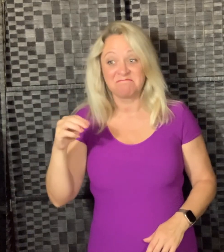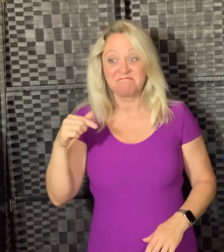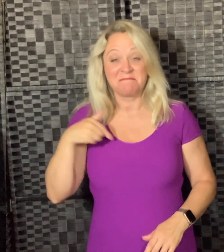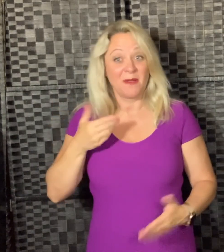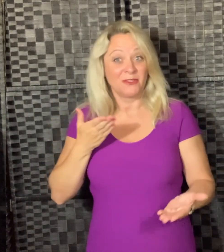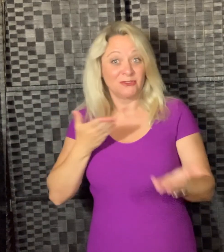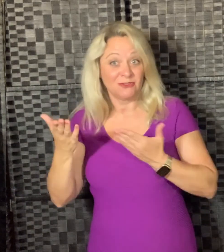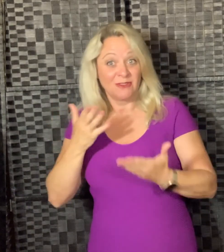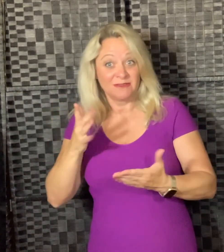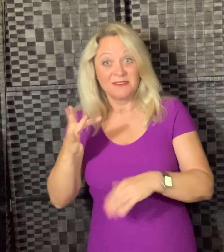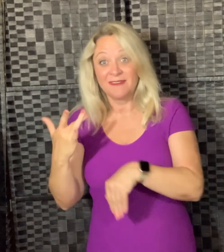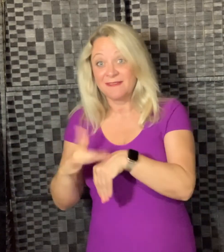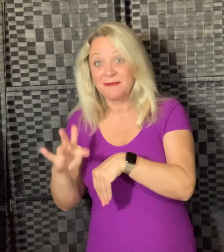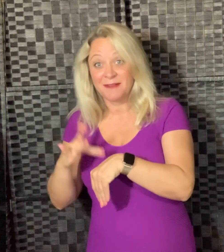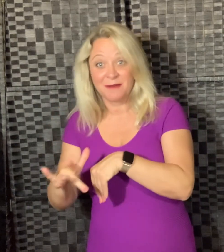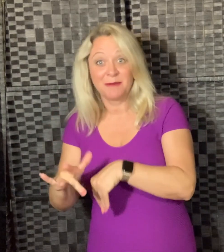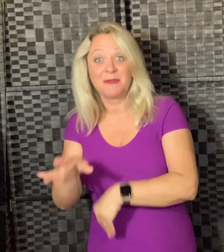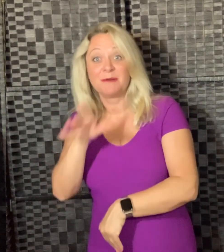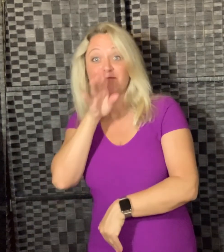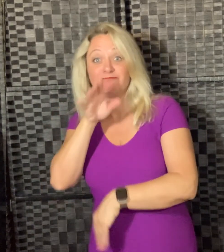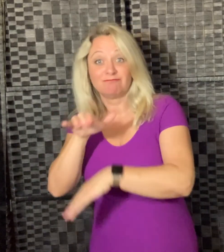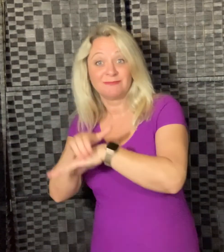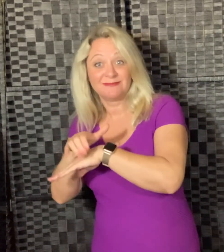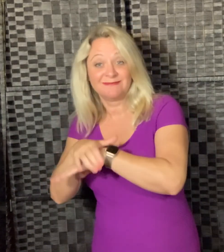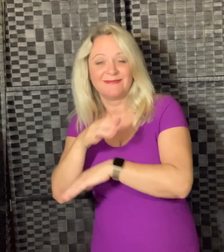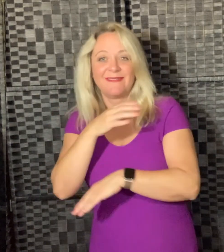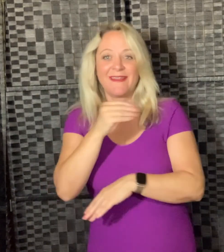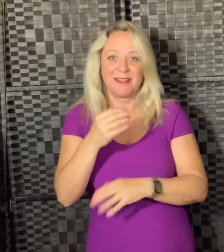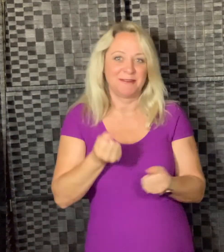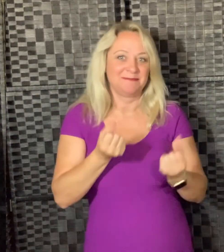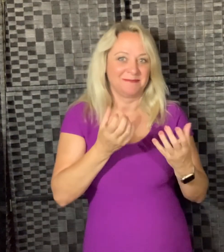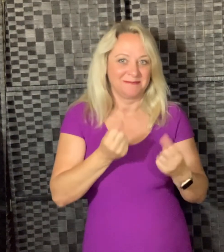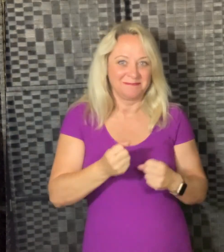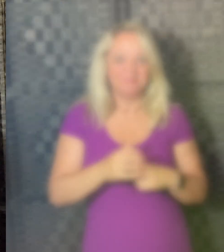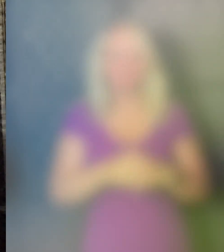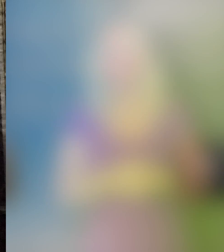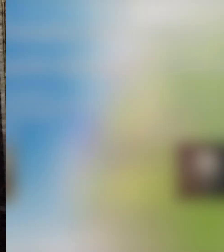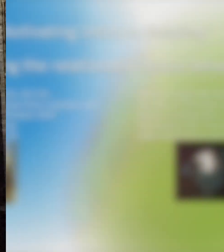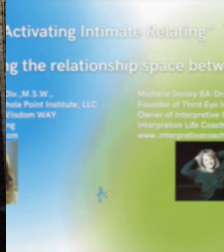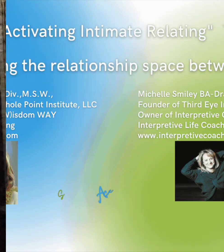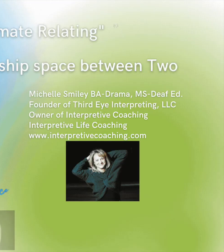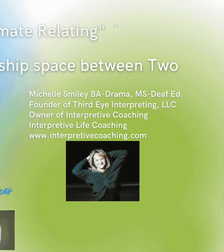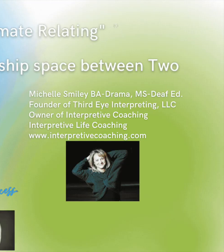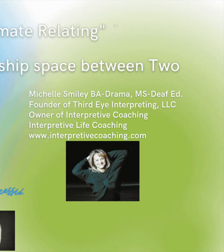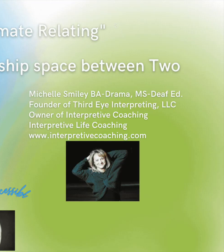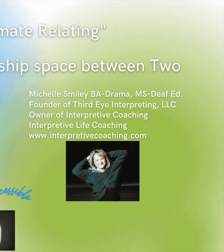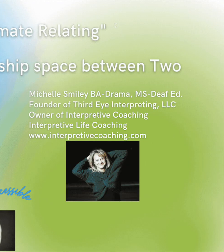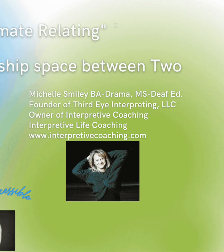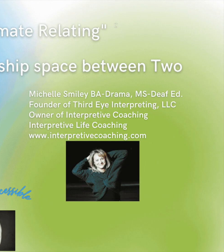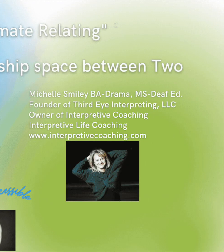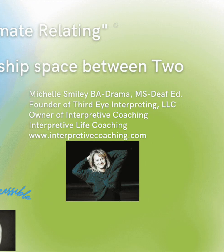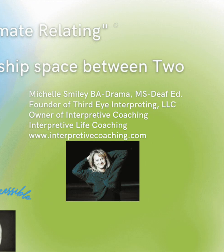Those services that are provided are in English and in ASL.